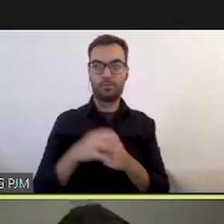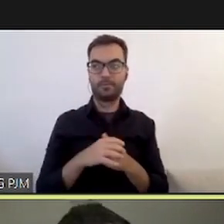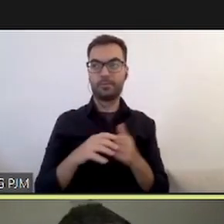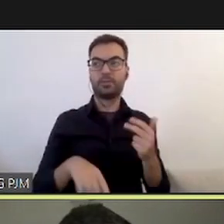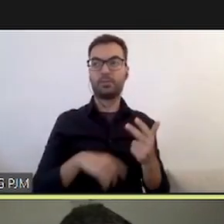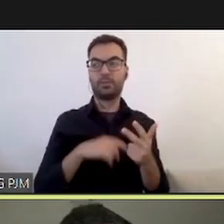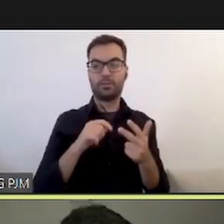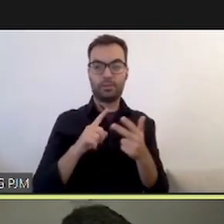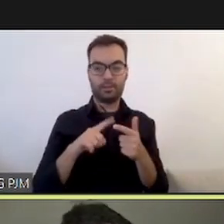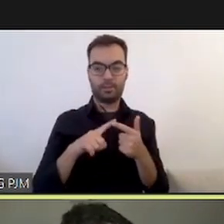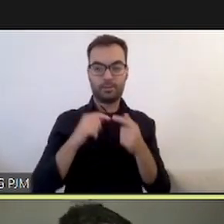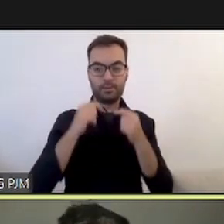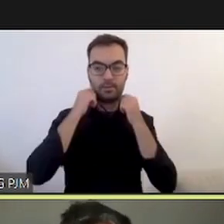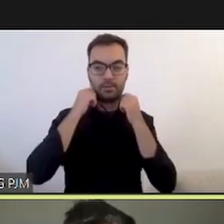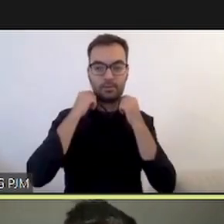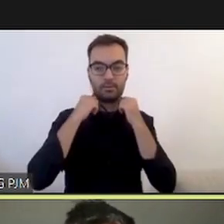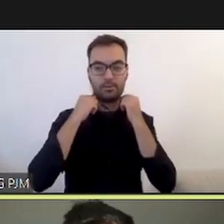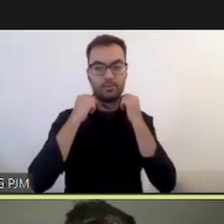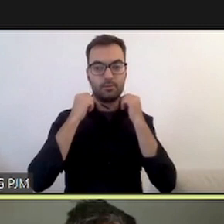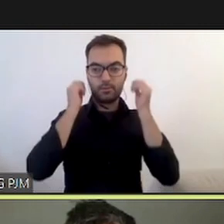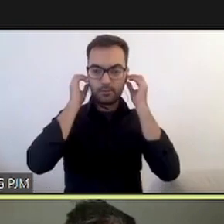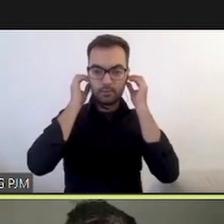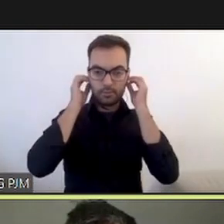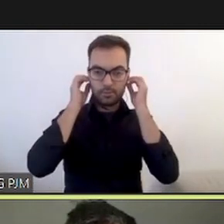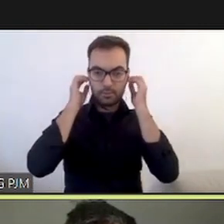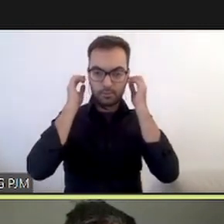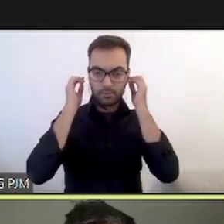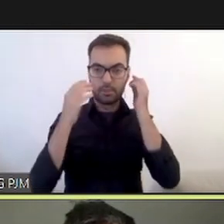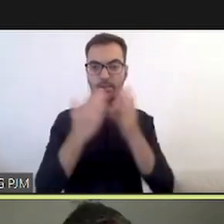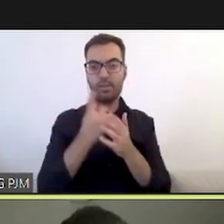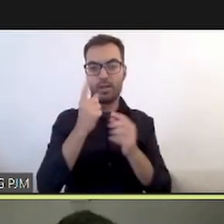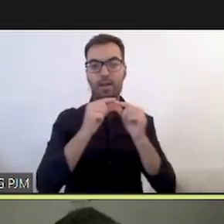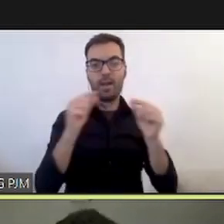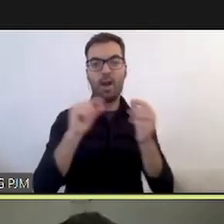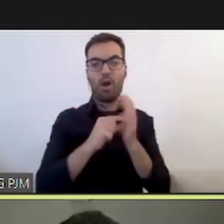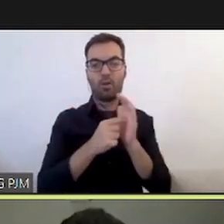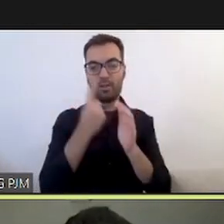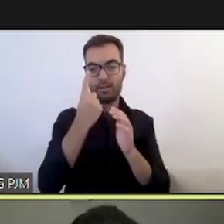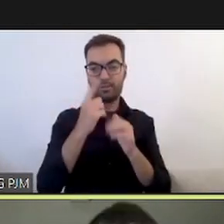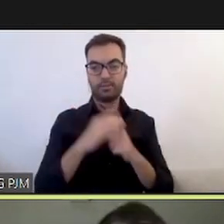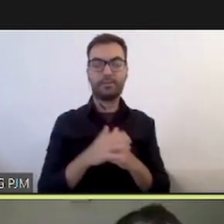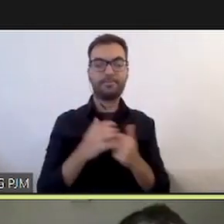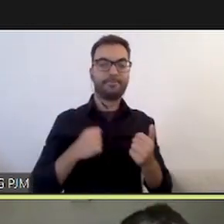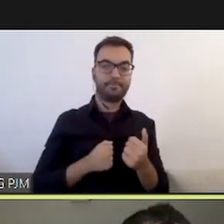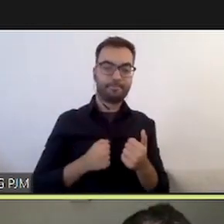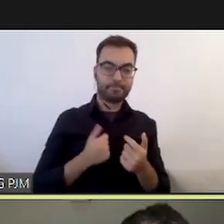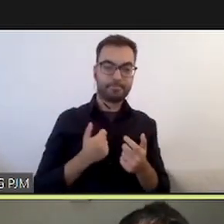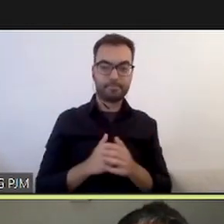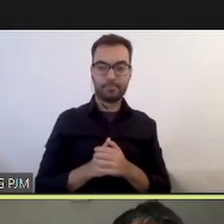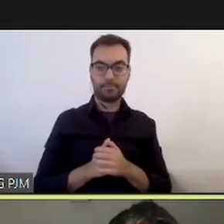Second issue, only for this small icon. And unfortunately,